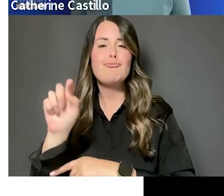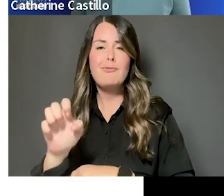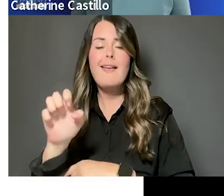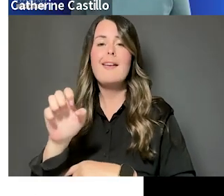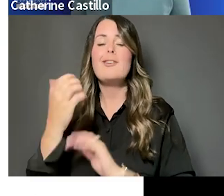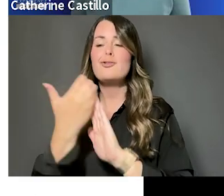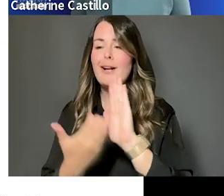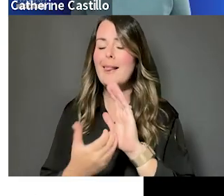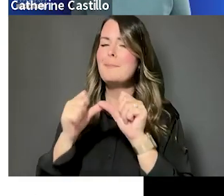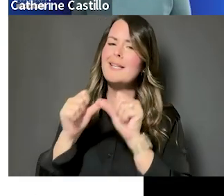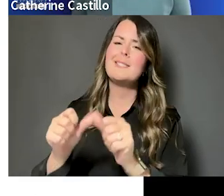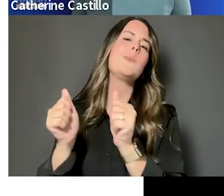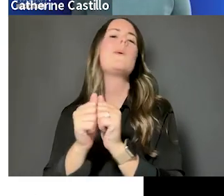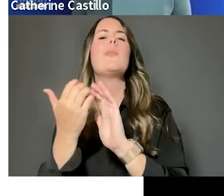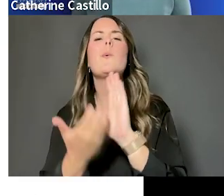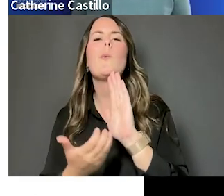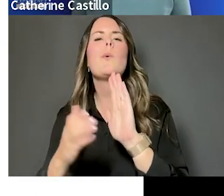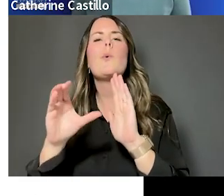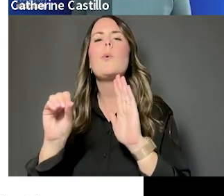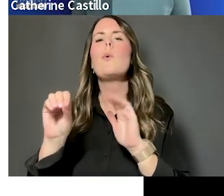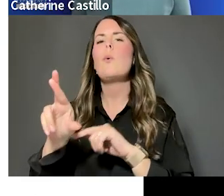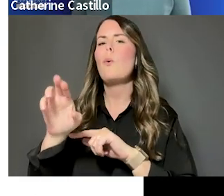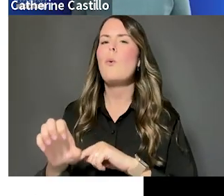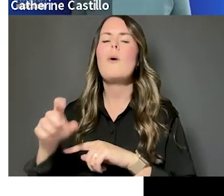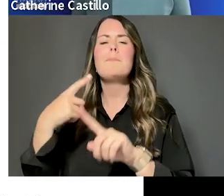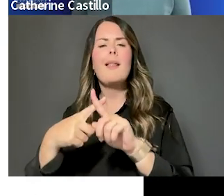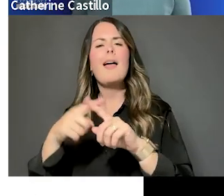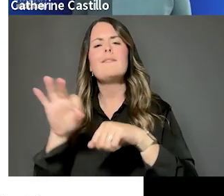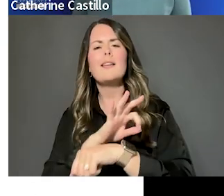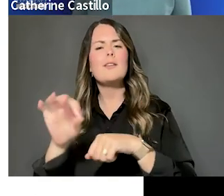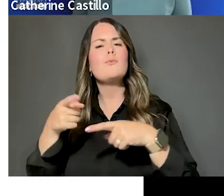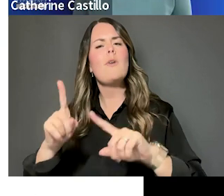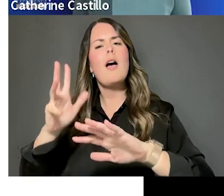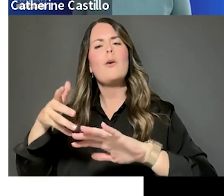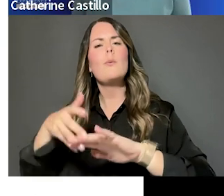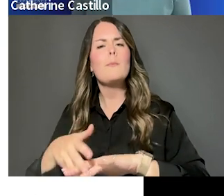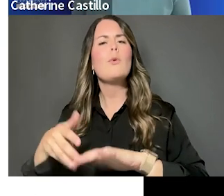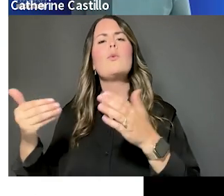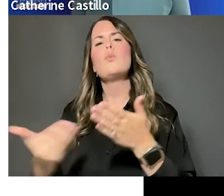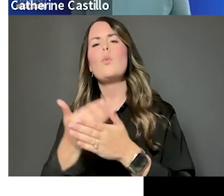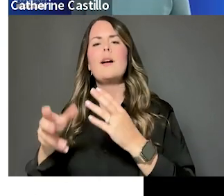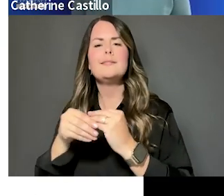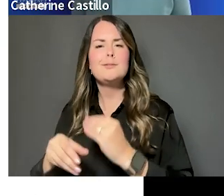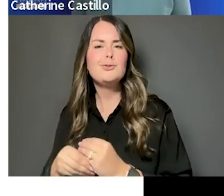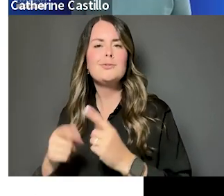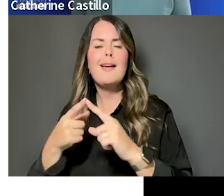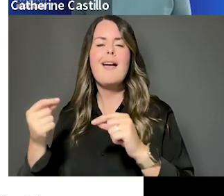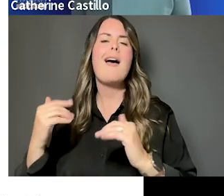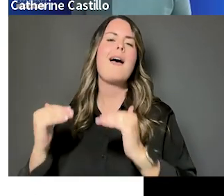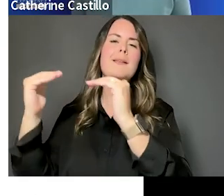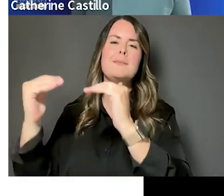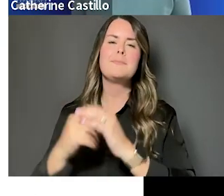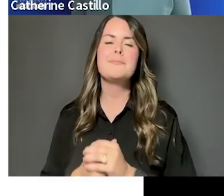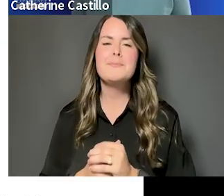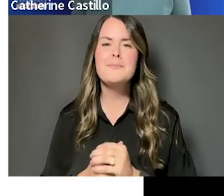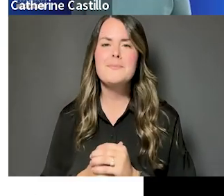highly rated curricula, maintaining the core tenets of IM standards-aligned instruction and features while incorporating new additions